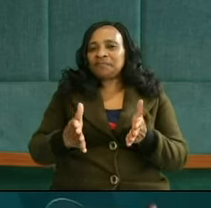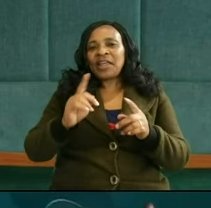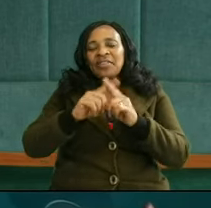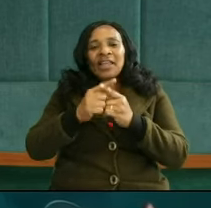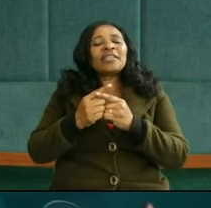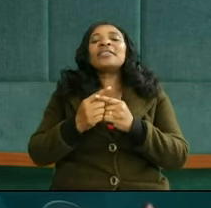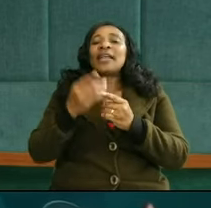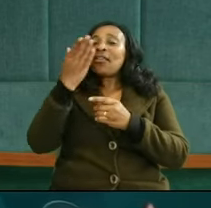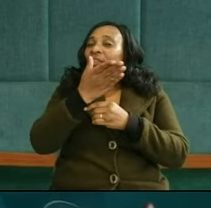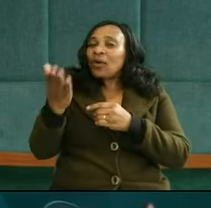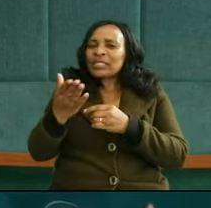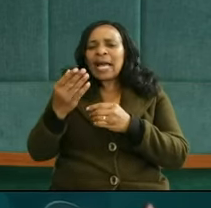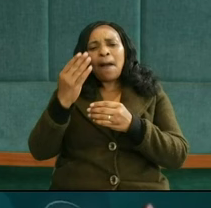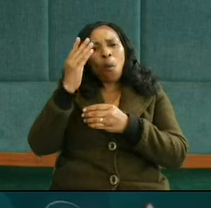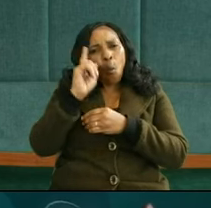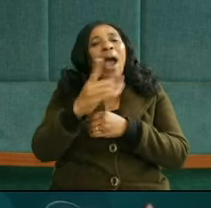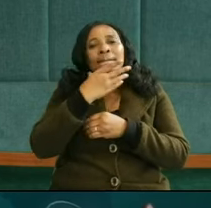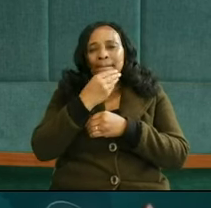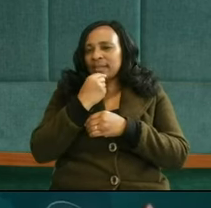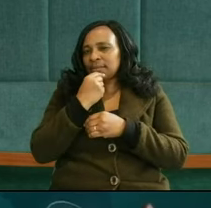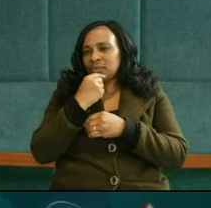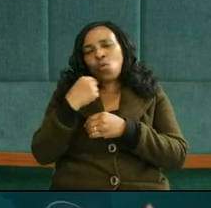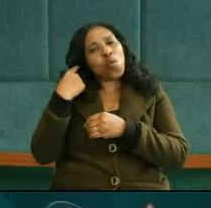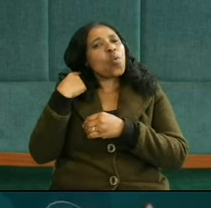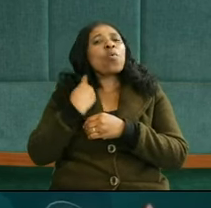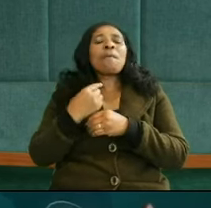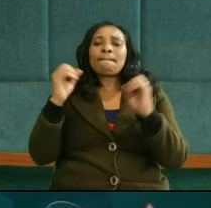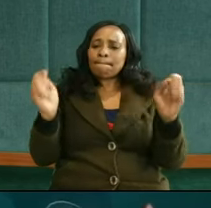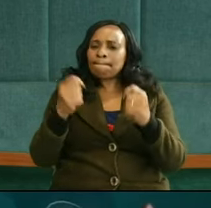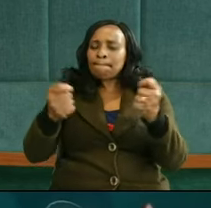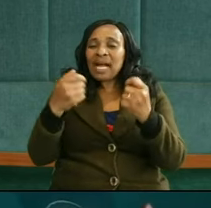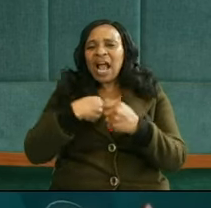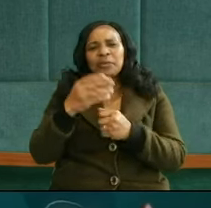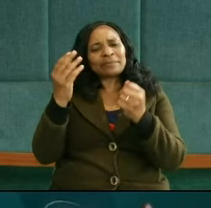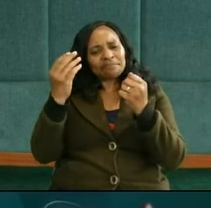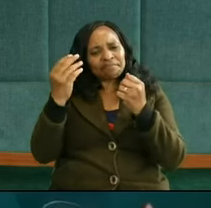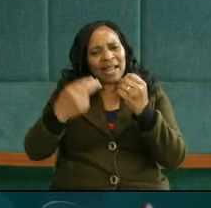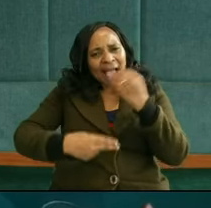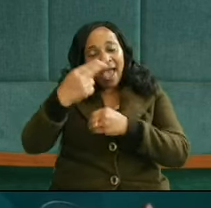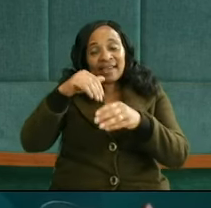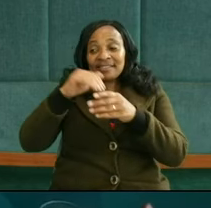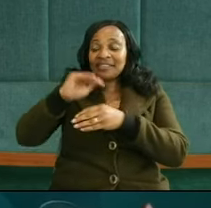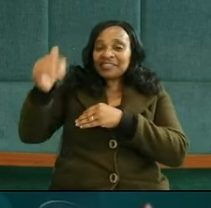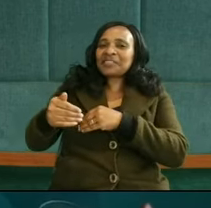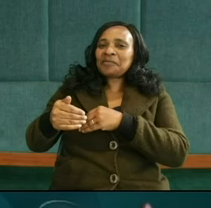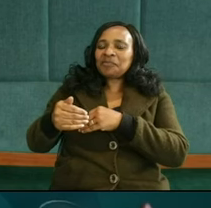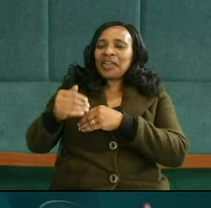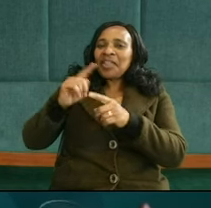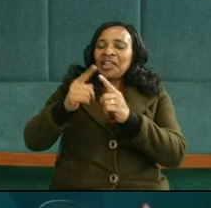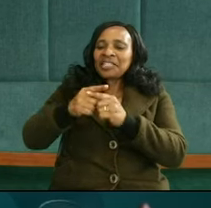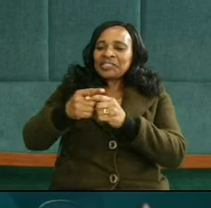but there was a certain man called Simon who previously practiced sorcery in the city and astonished the people of